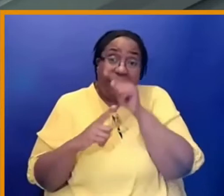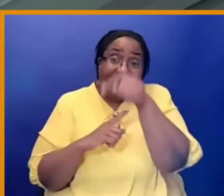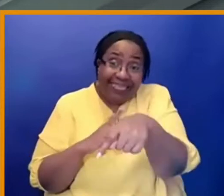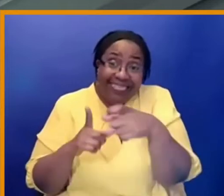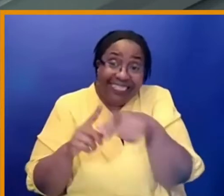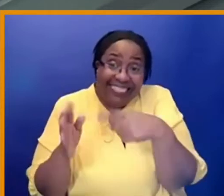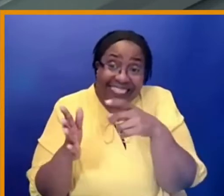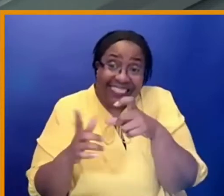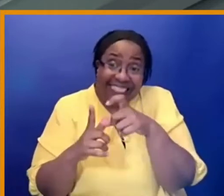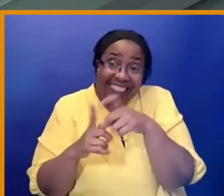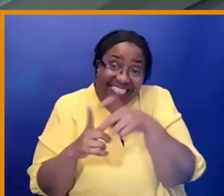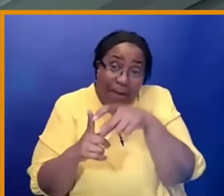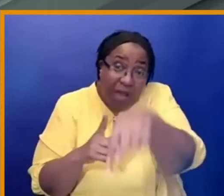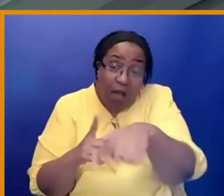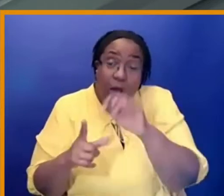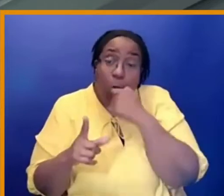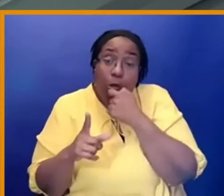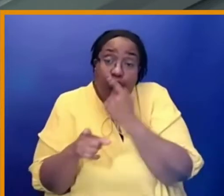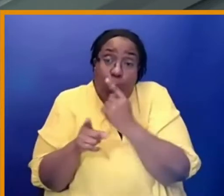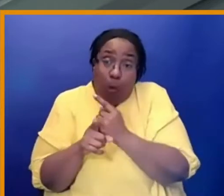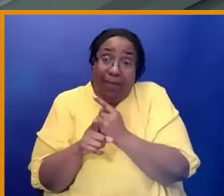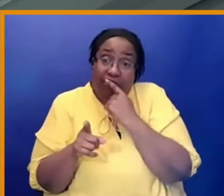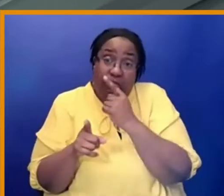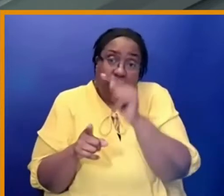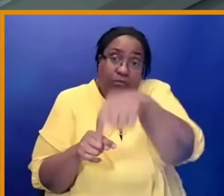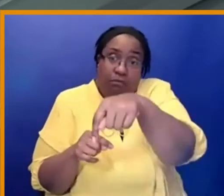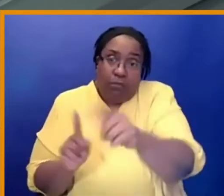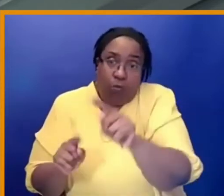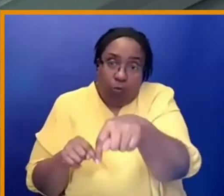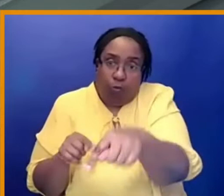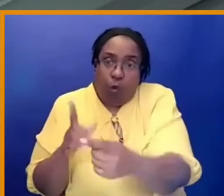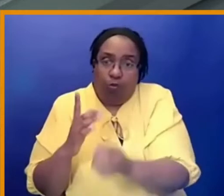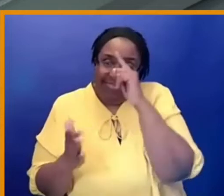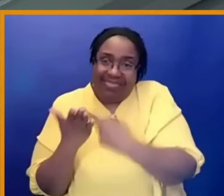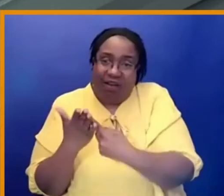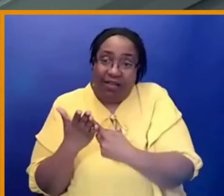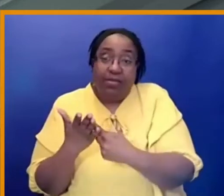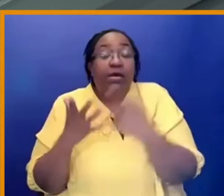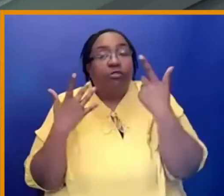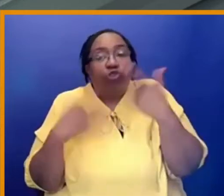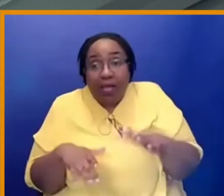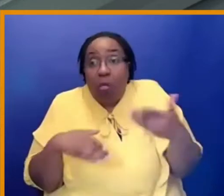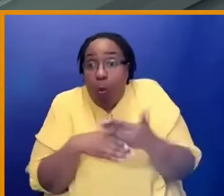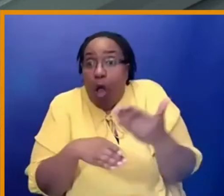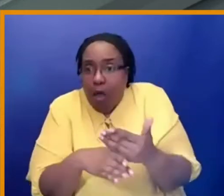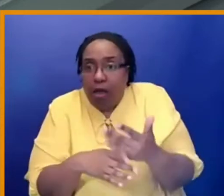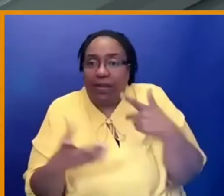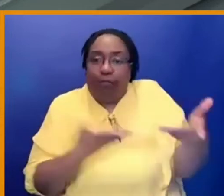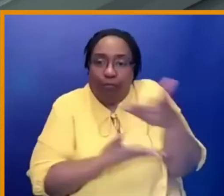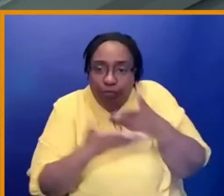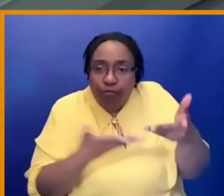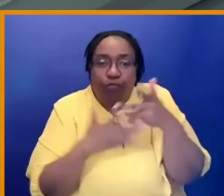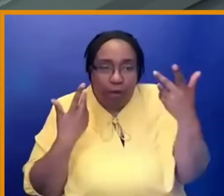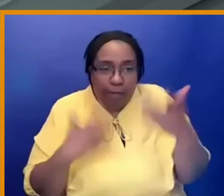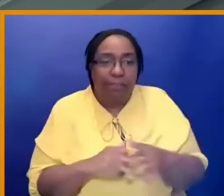Nord Stream 2. So there has been work on it. FERC have also held a special meeting on the Ukraine crisis, and Phil Bennion